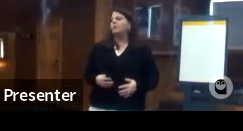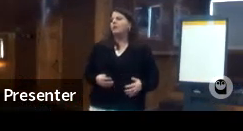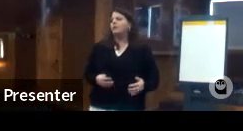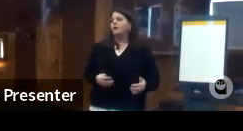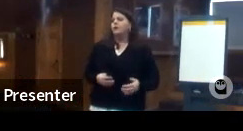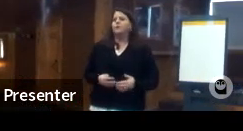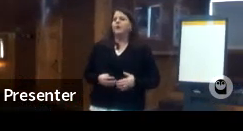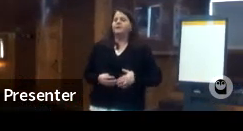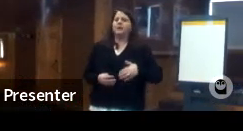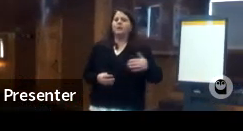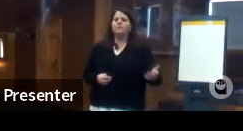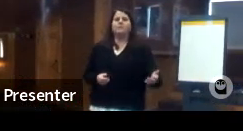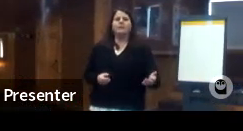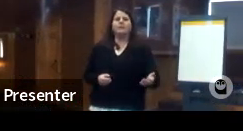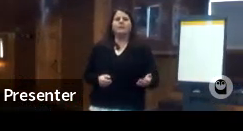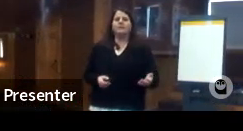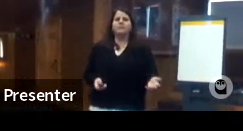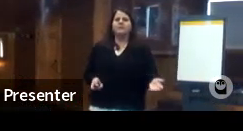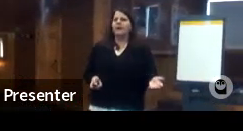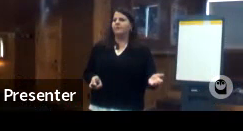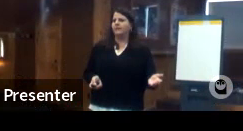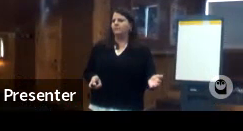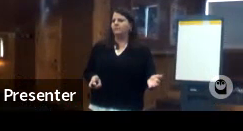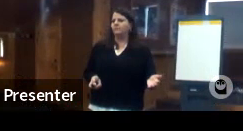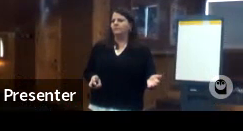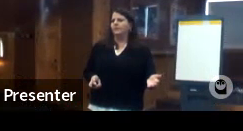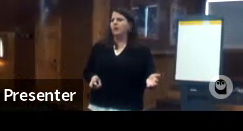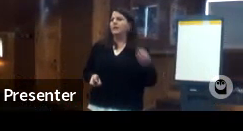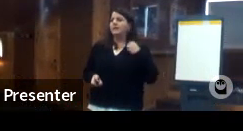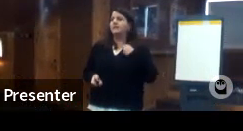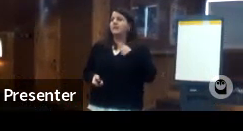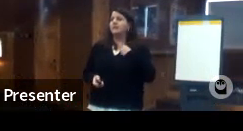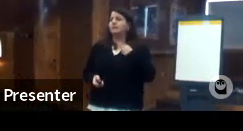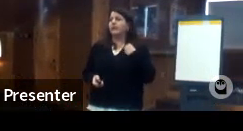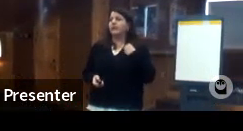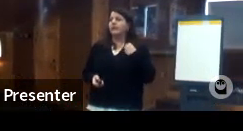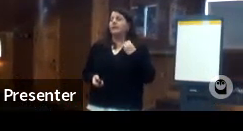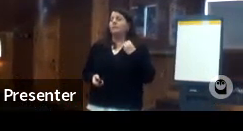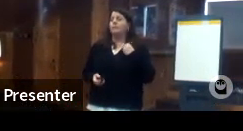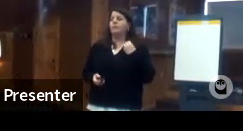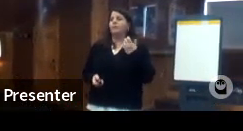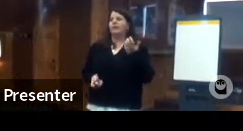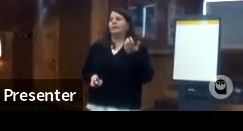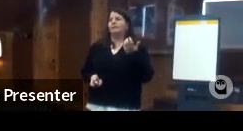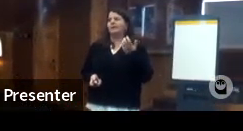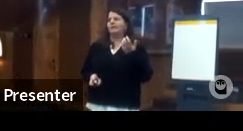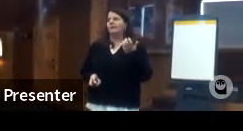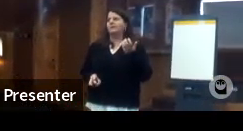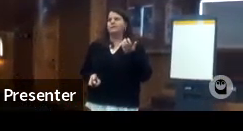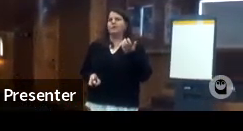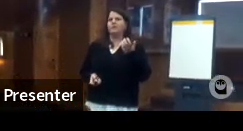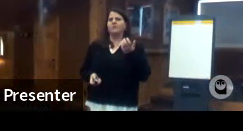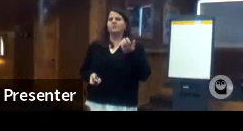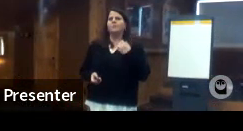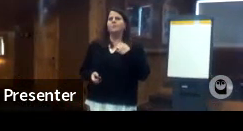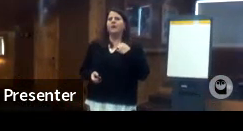why someone who has had a crime committed against them is laughing. You know, instinctively, people are gonna be like, okay, well,